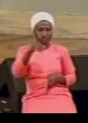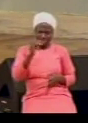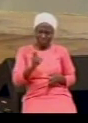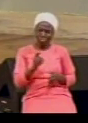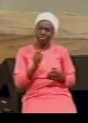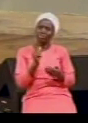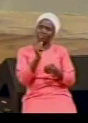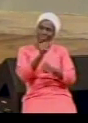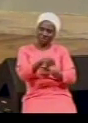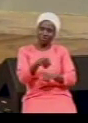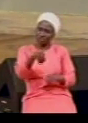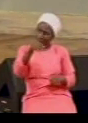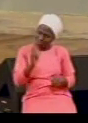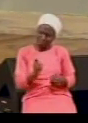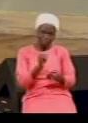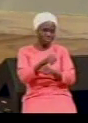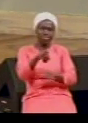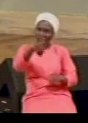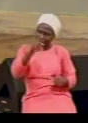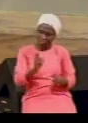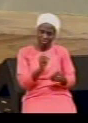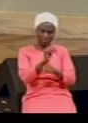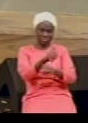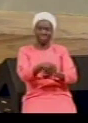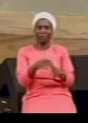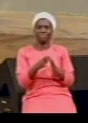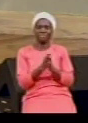You must overcome. You must overcome.